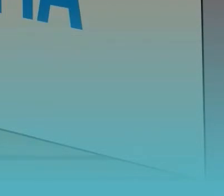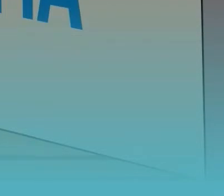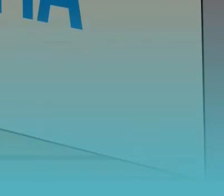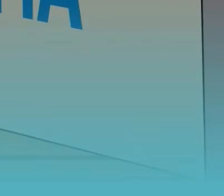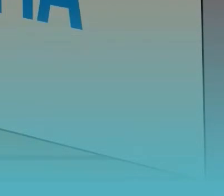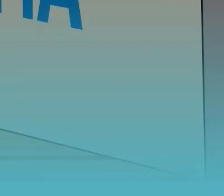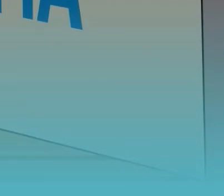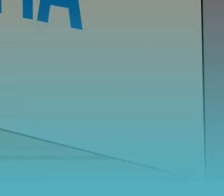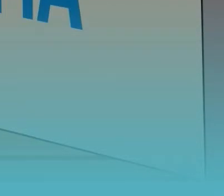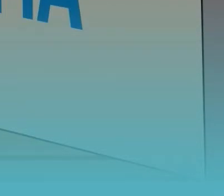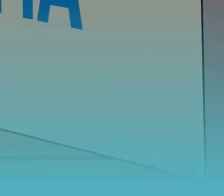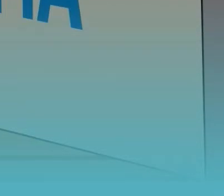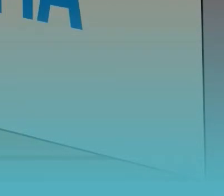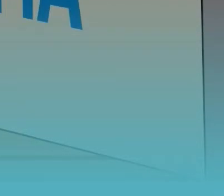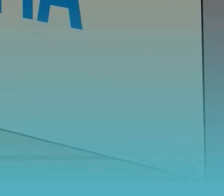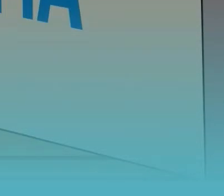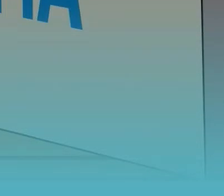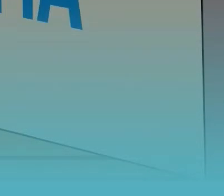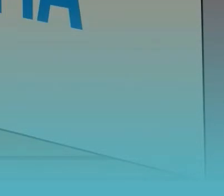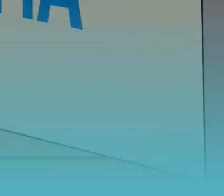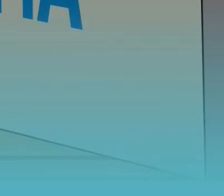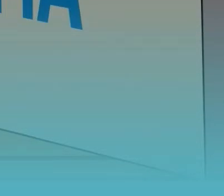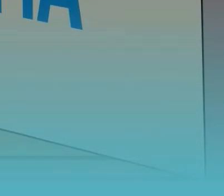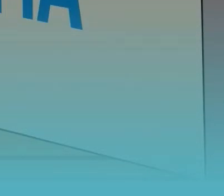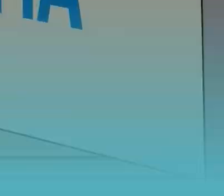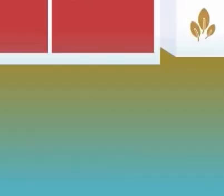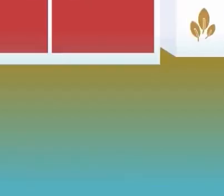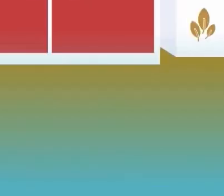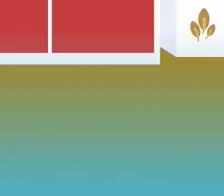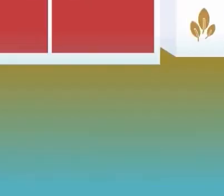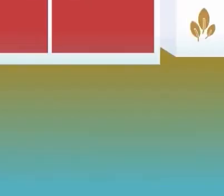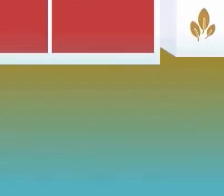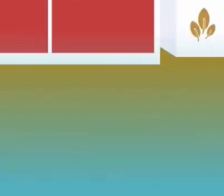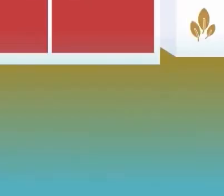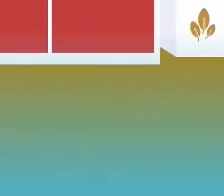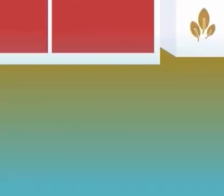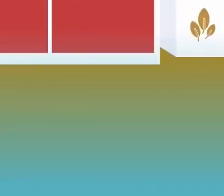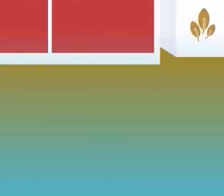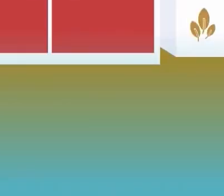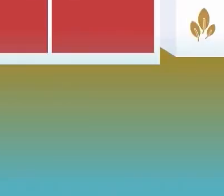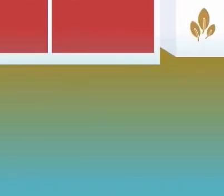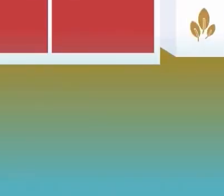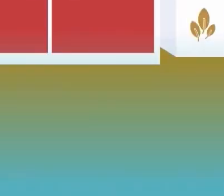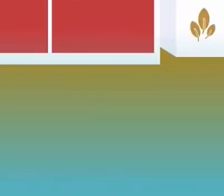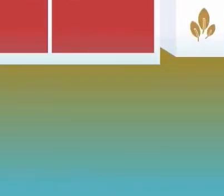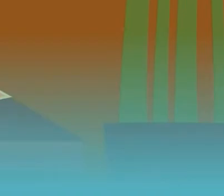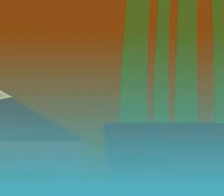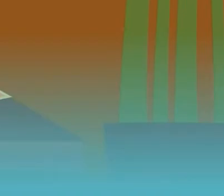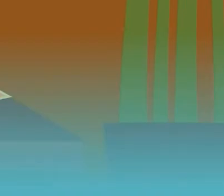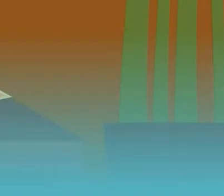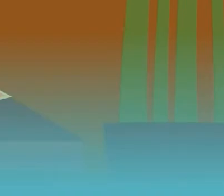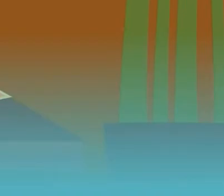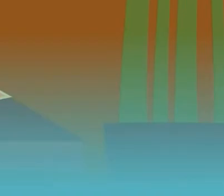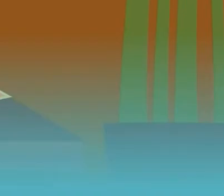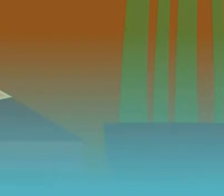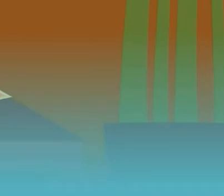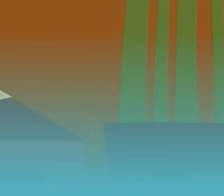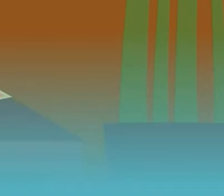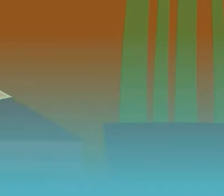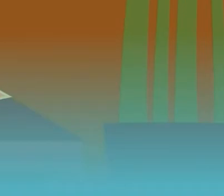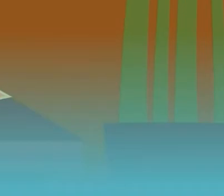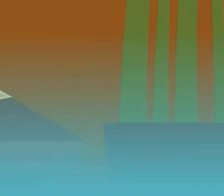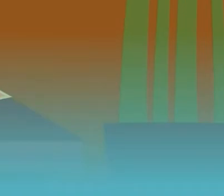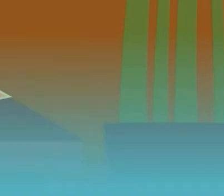friends. And I went to the movies with some friends. Last weekend, I woke up early. Then, I